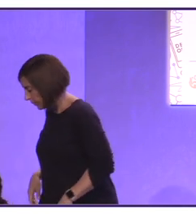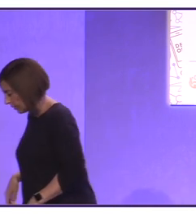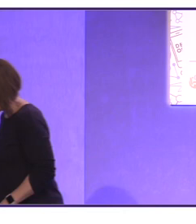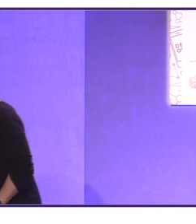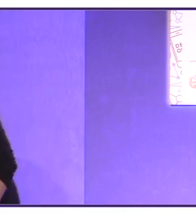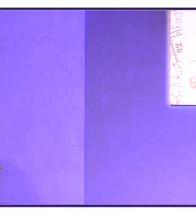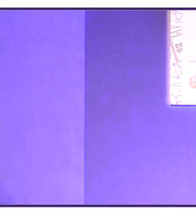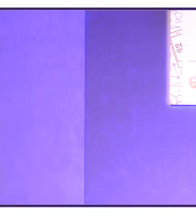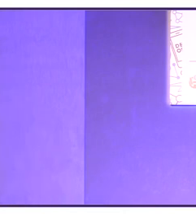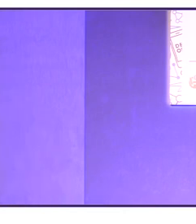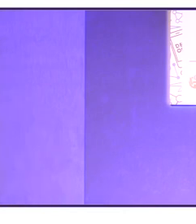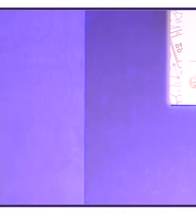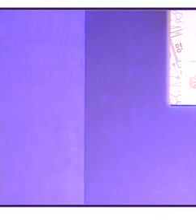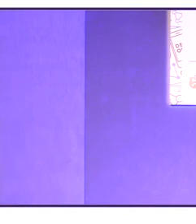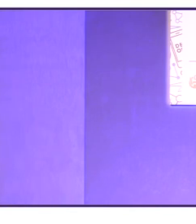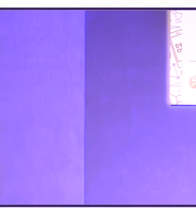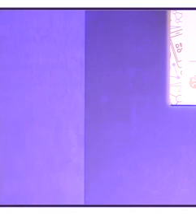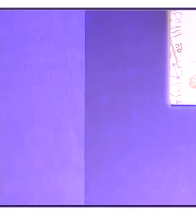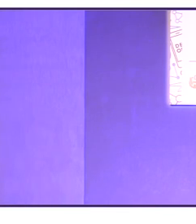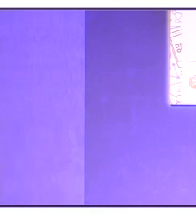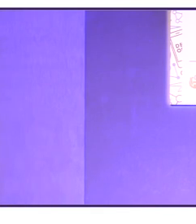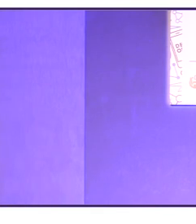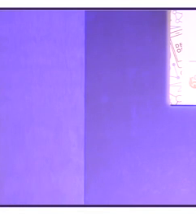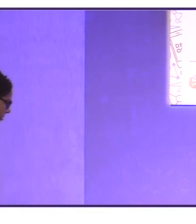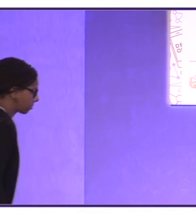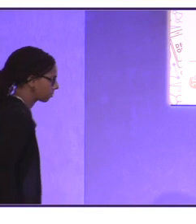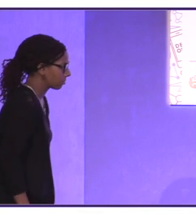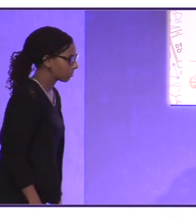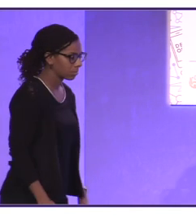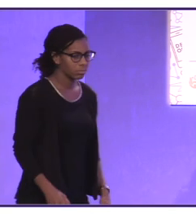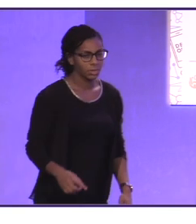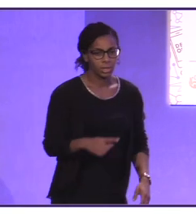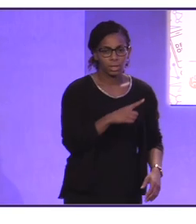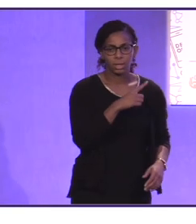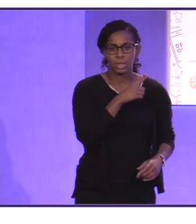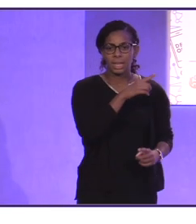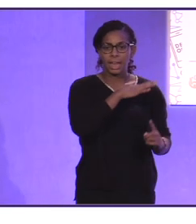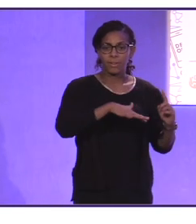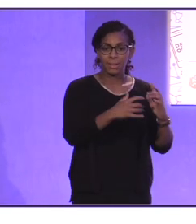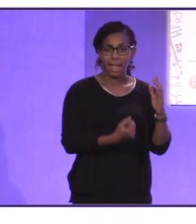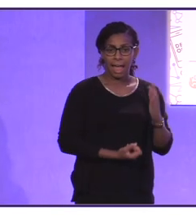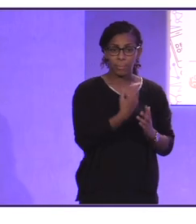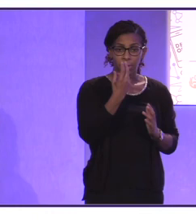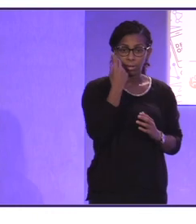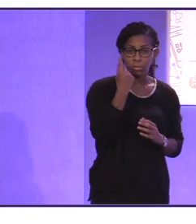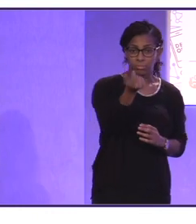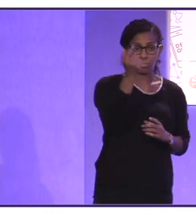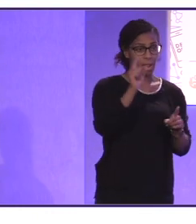These environments don't happen overnight. There's a descent. And so the warning signs, we see things